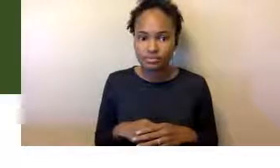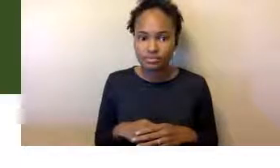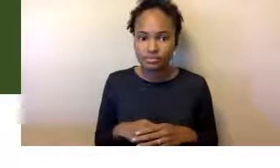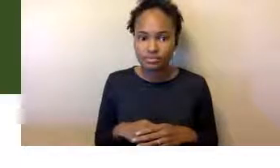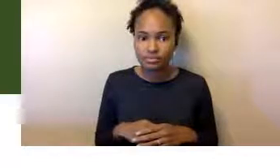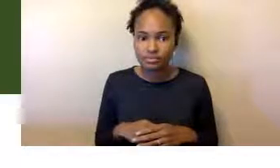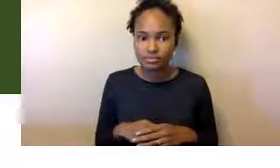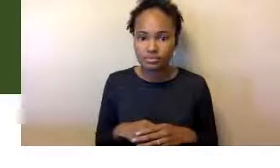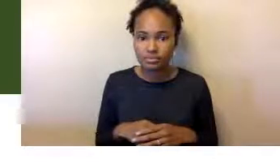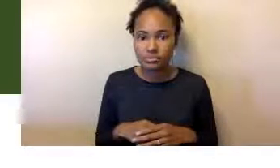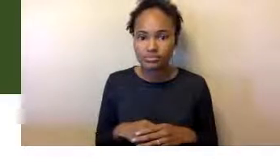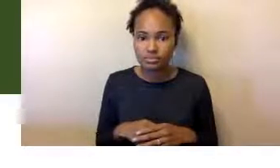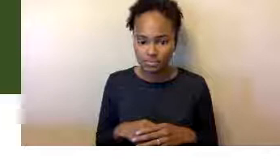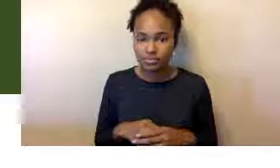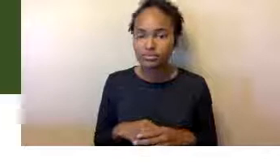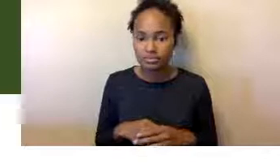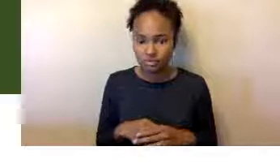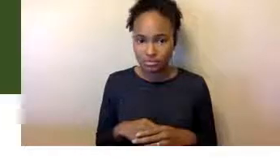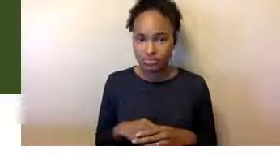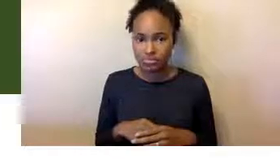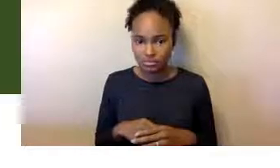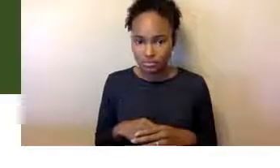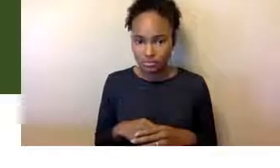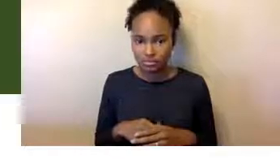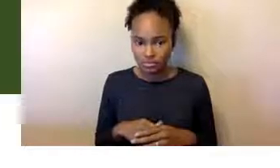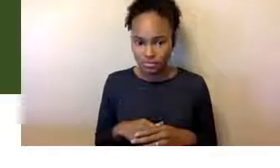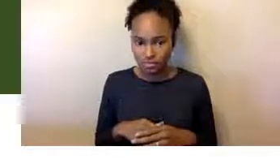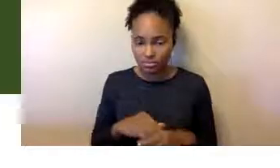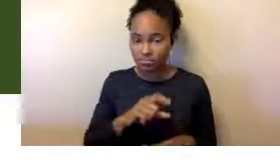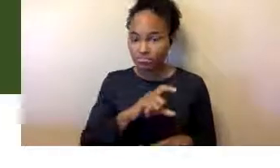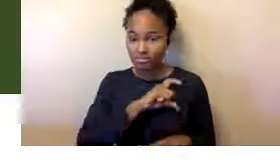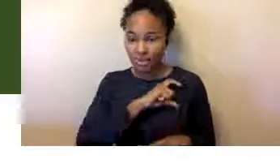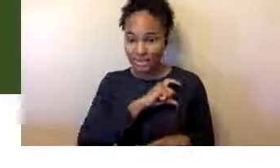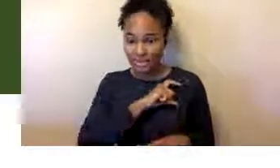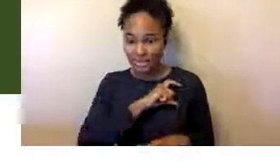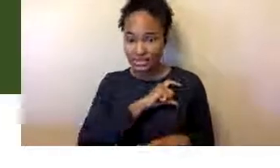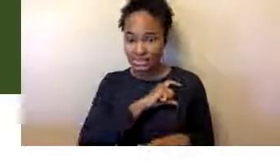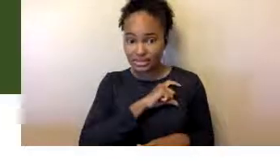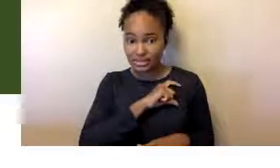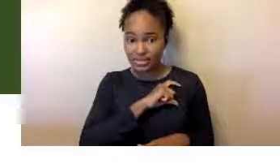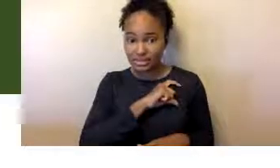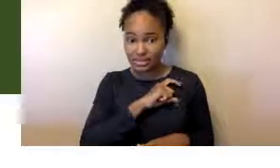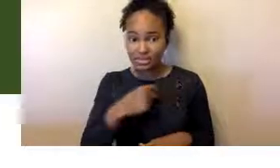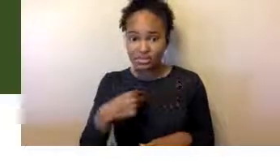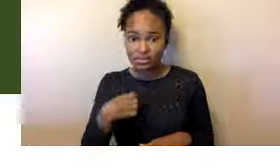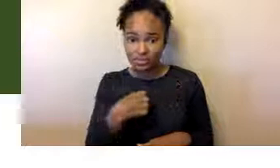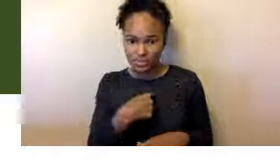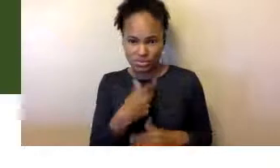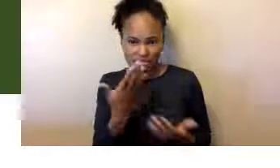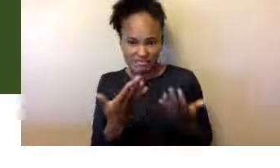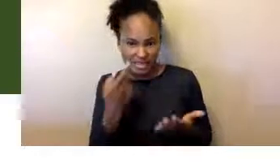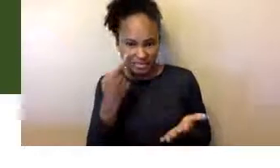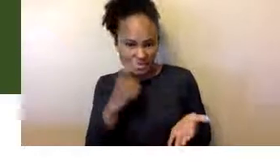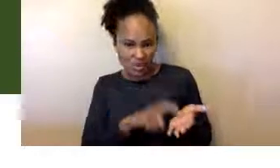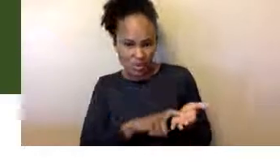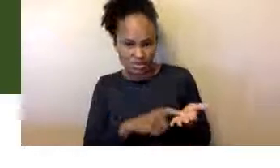And police officers, as we most likely have seen, police officers are often